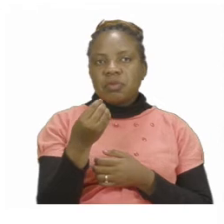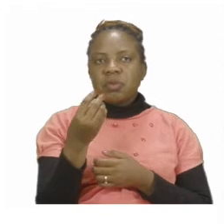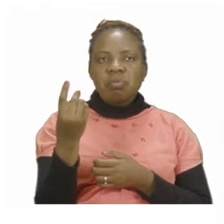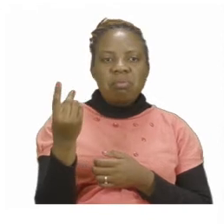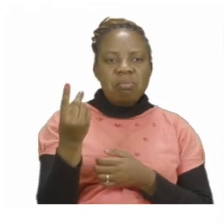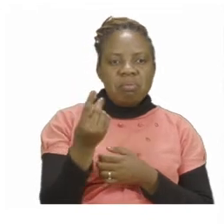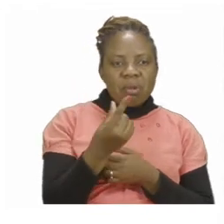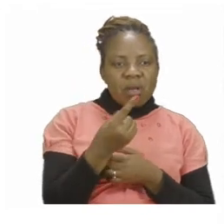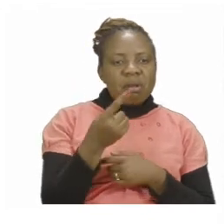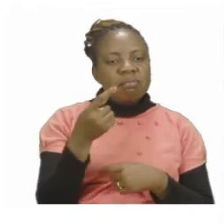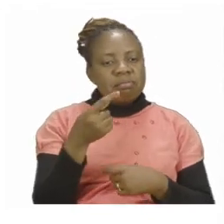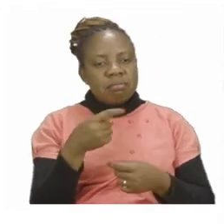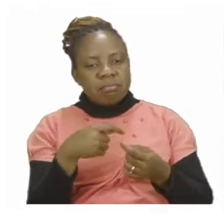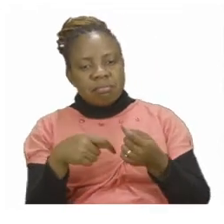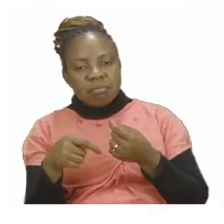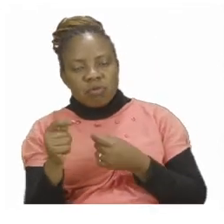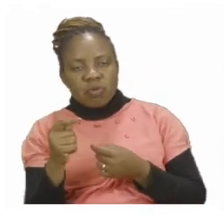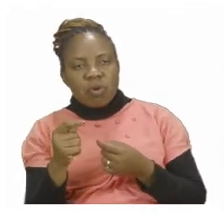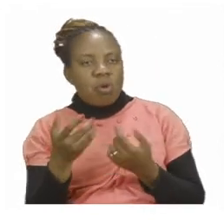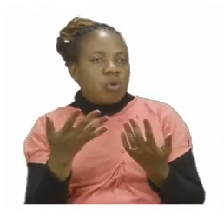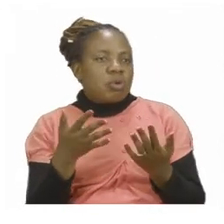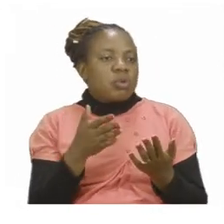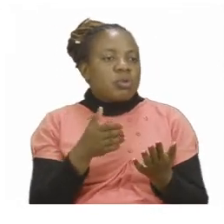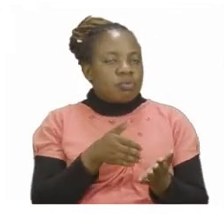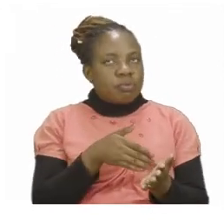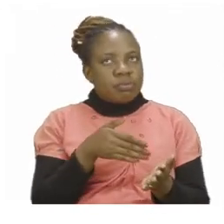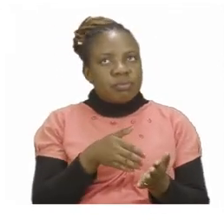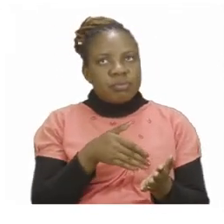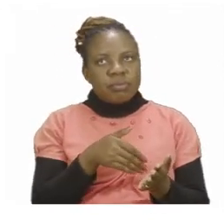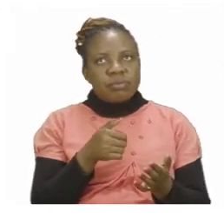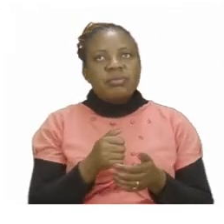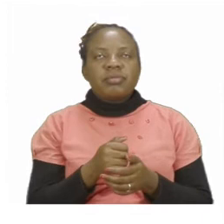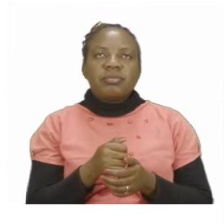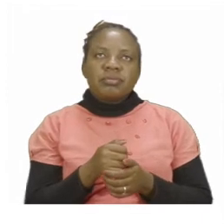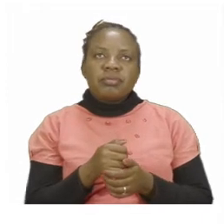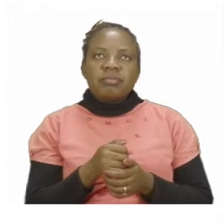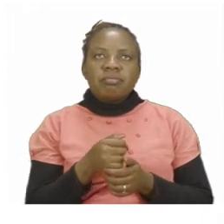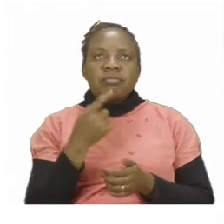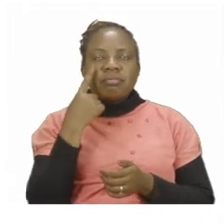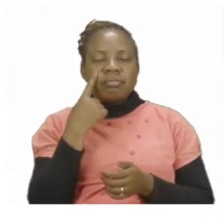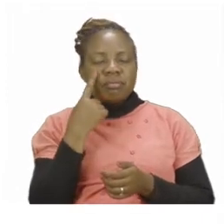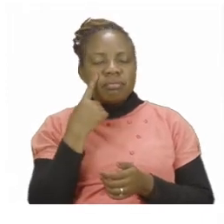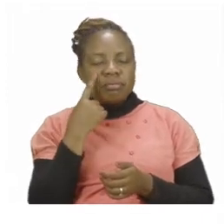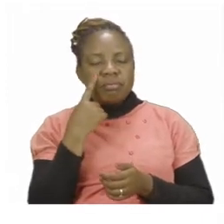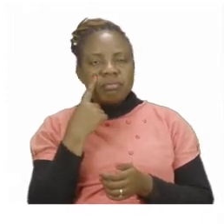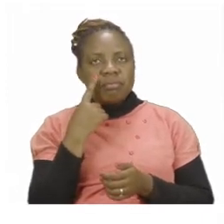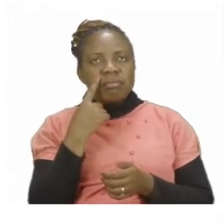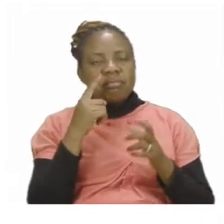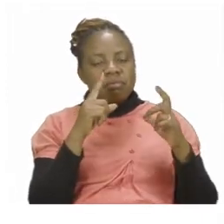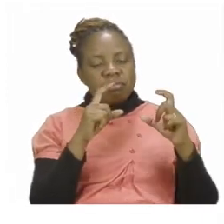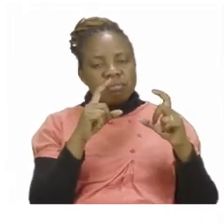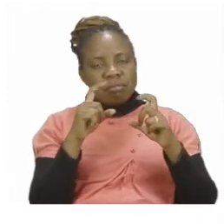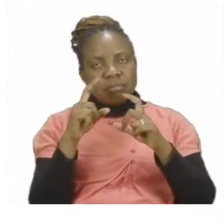selling and giving change. Now there you will see a few pictures of items with